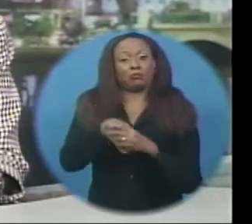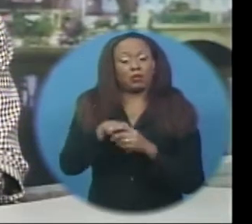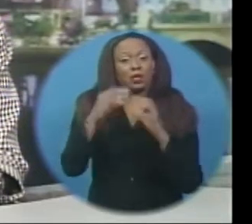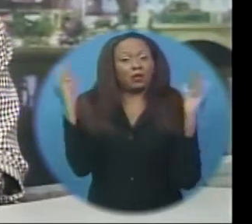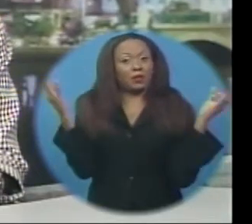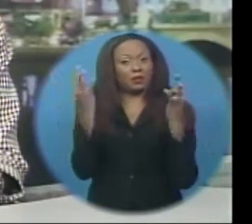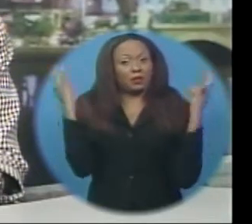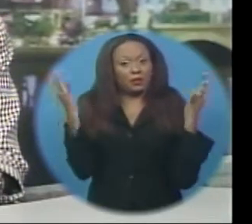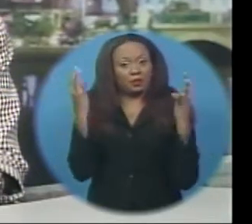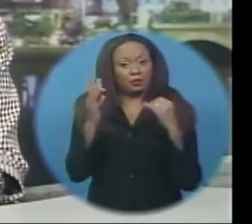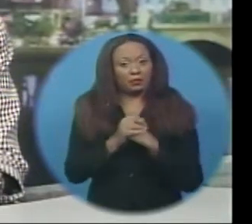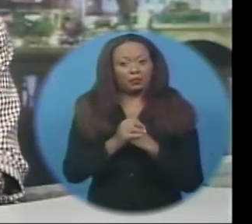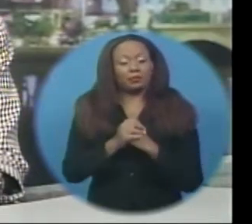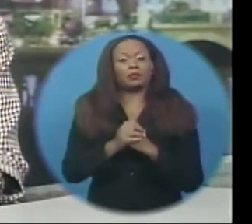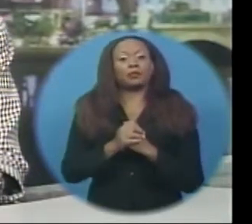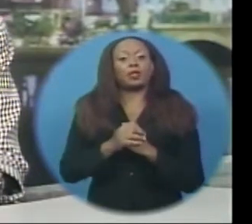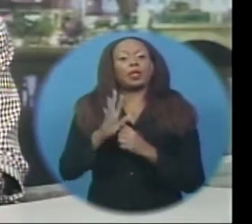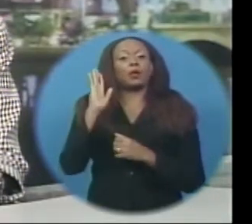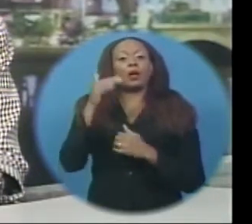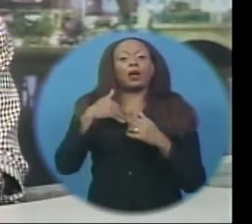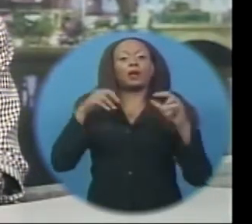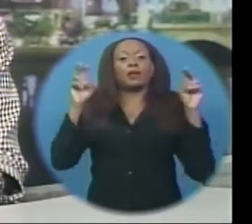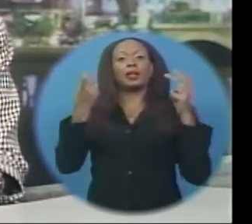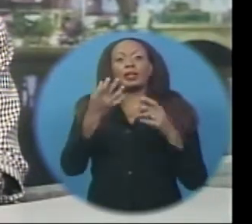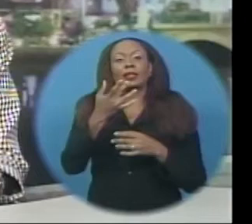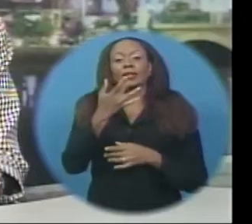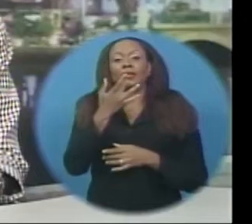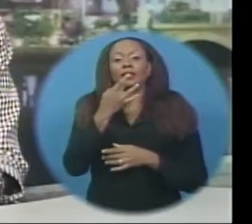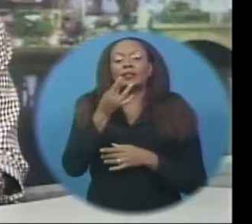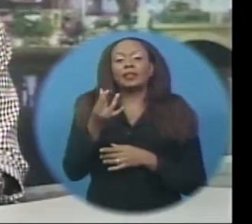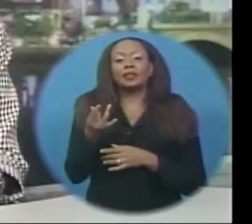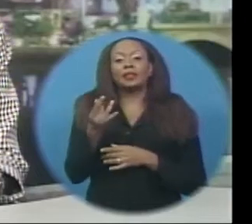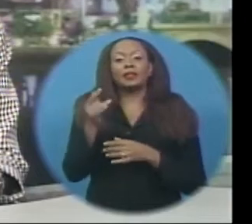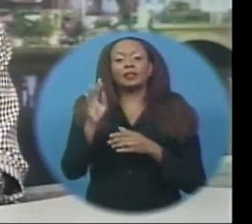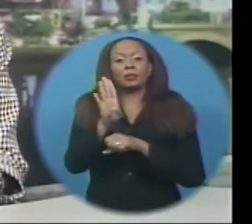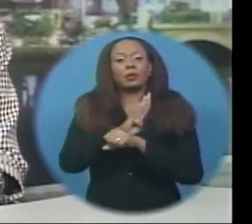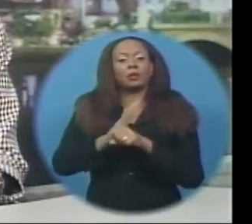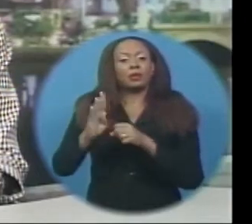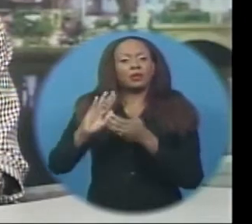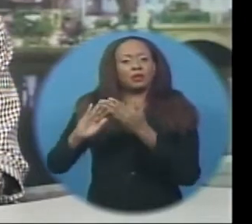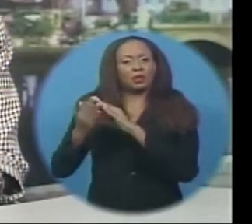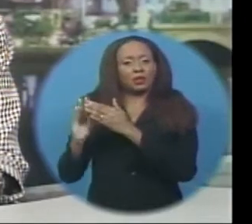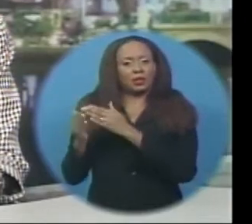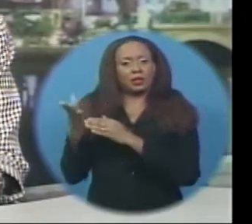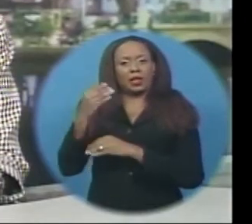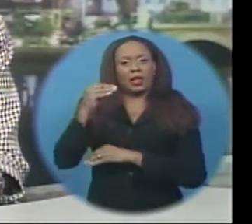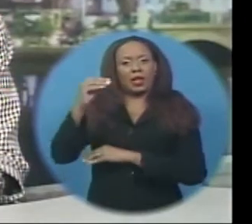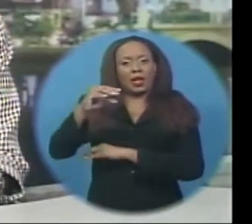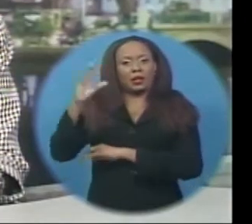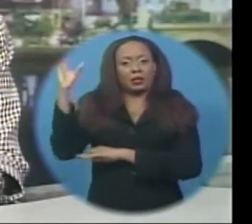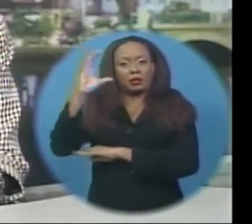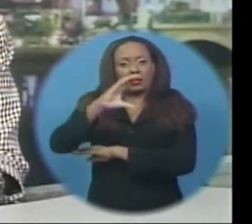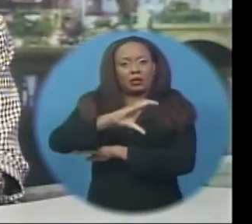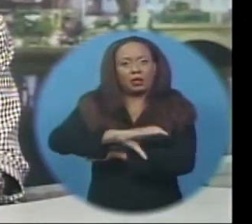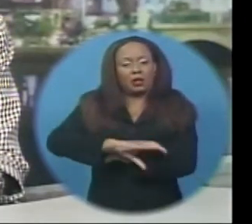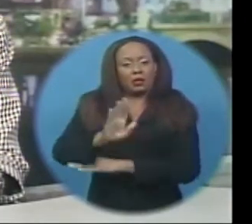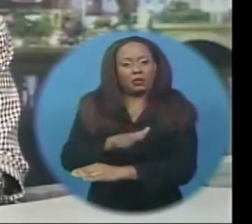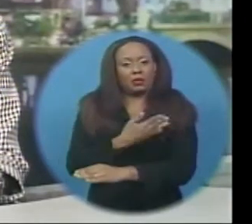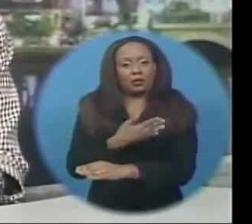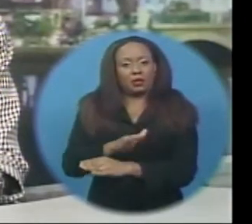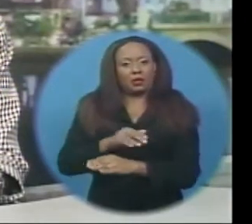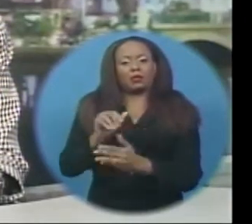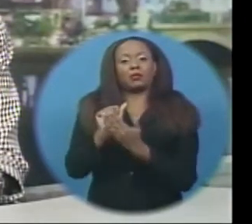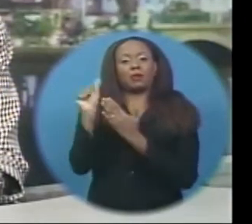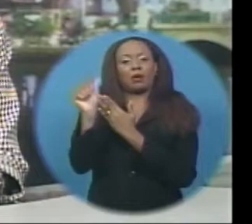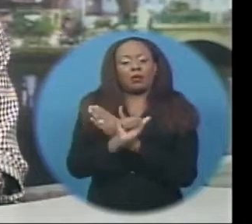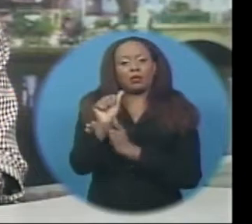be the location for the Taste of Bajan Village event and a sunset concert, and that's going to be held on the 26th of